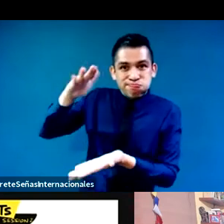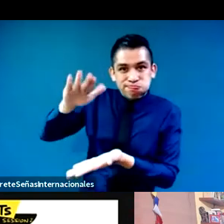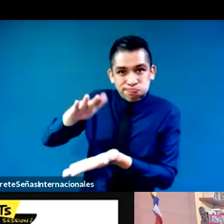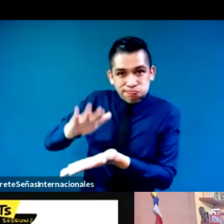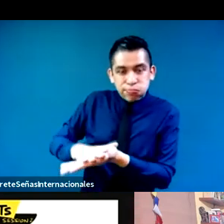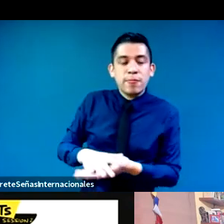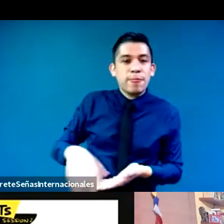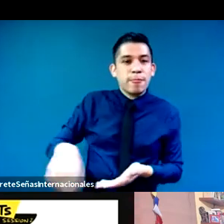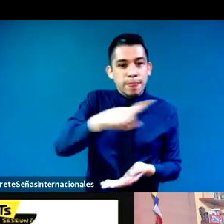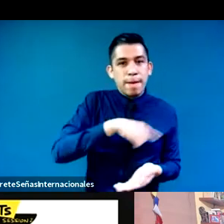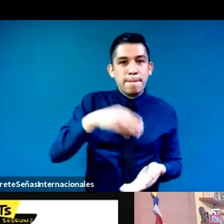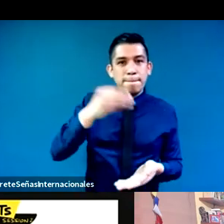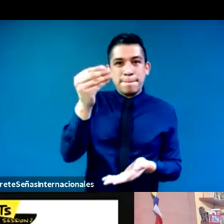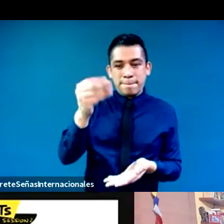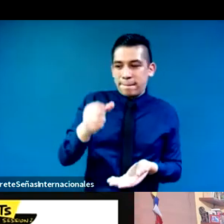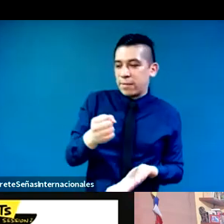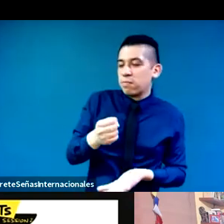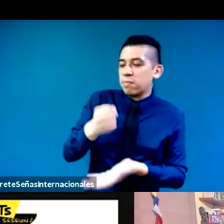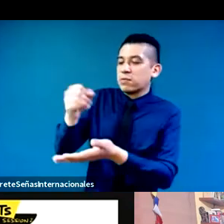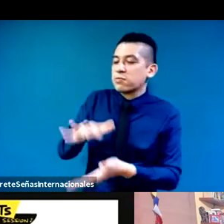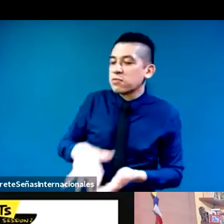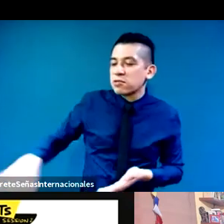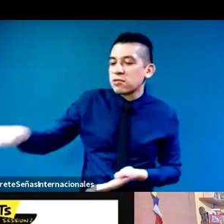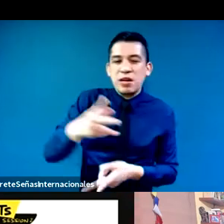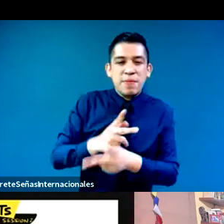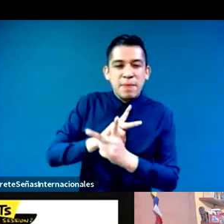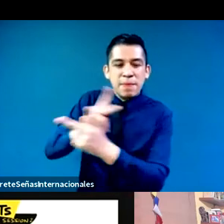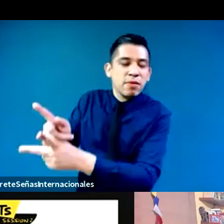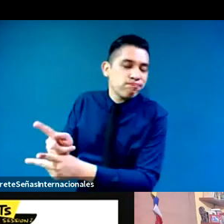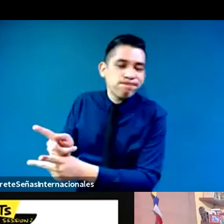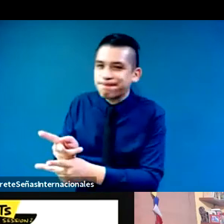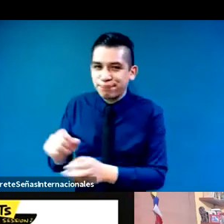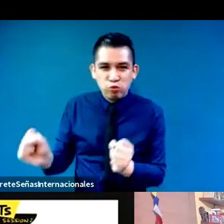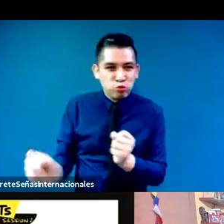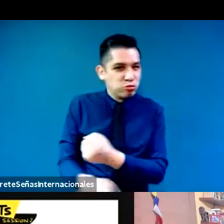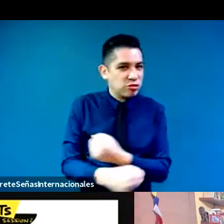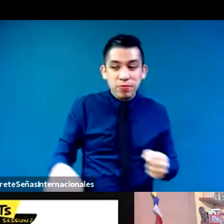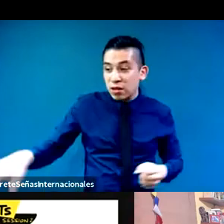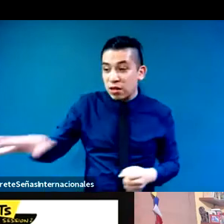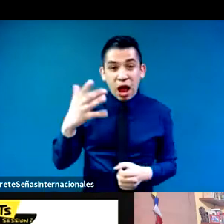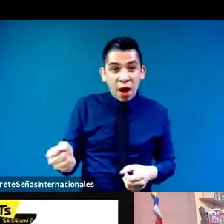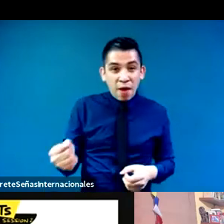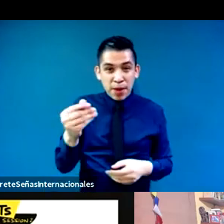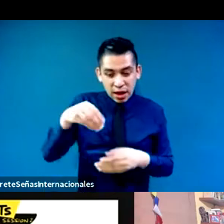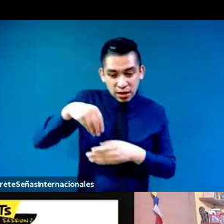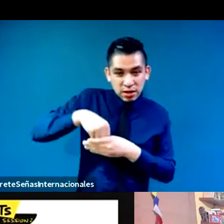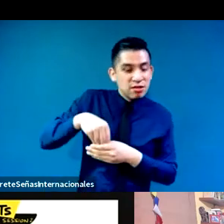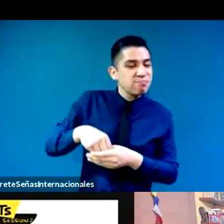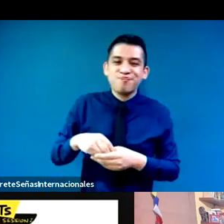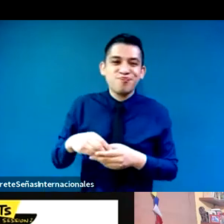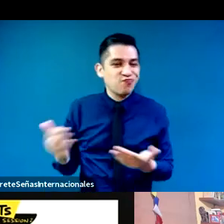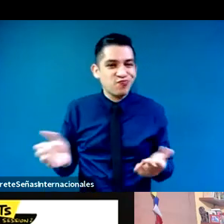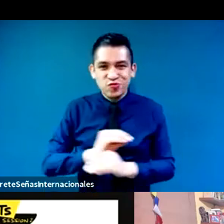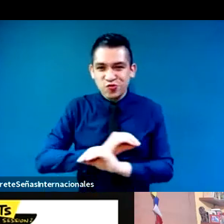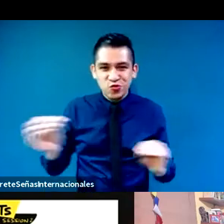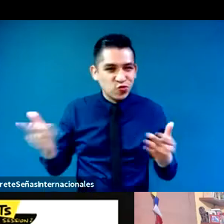safety nets. In Niger, for instance, 76% of groups found ways to use their social